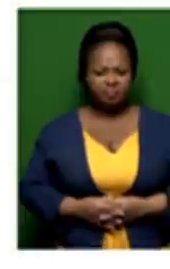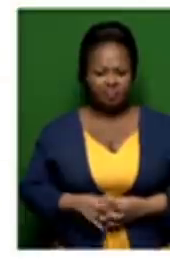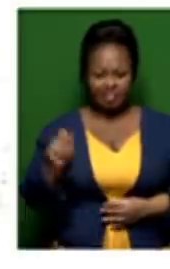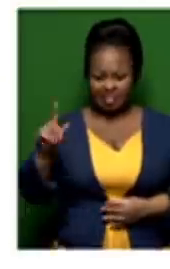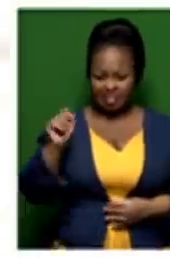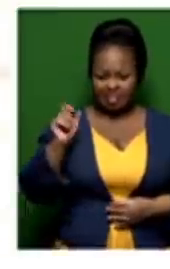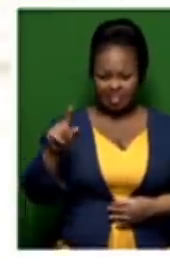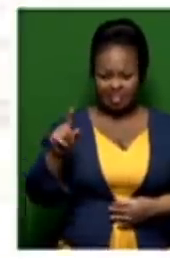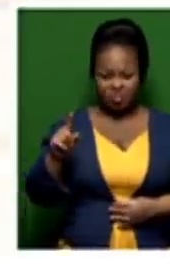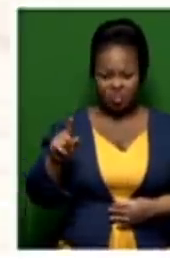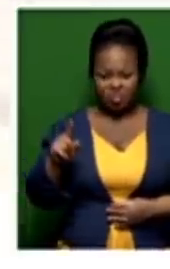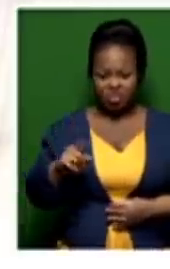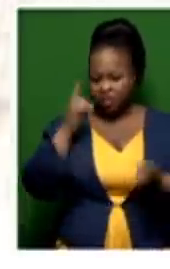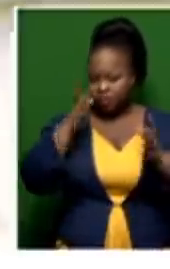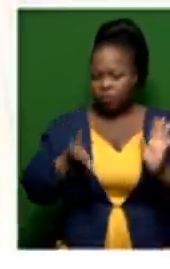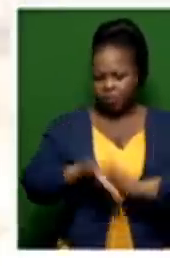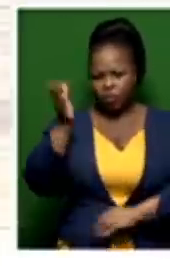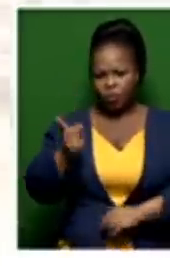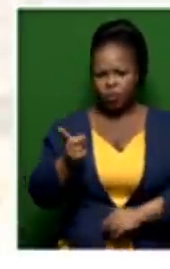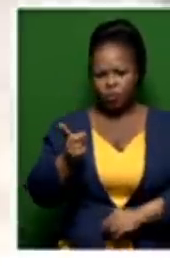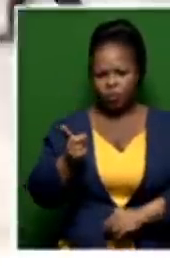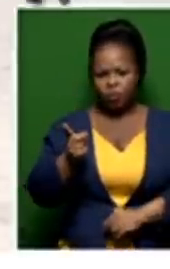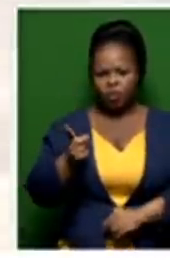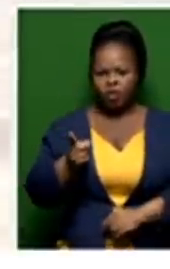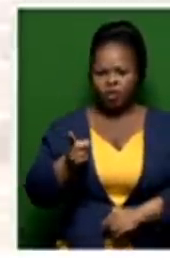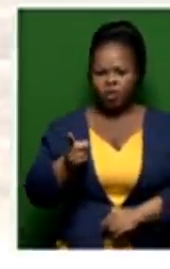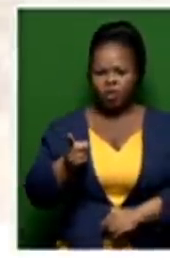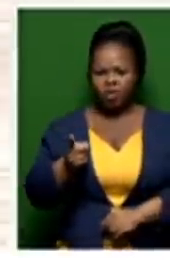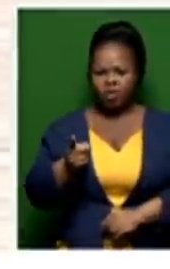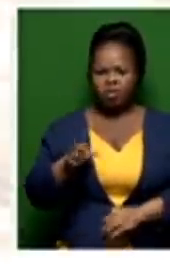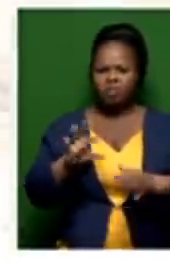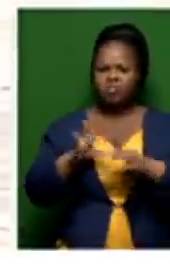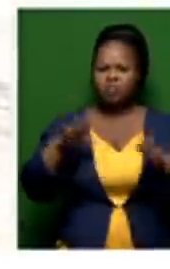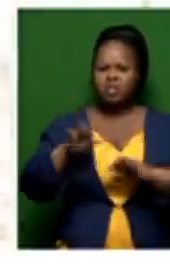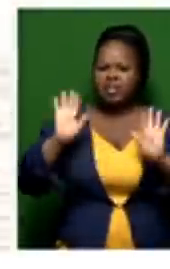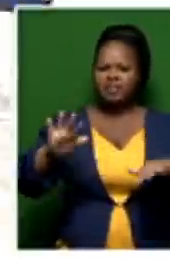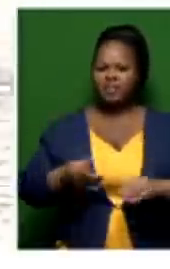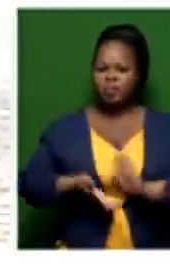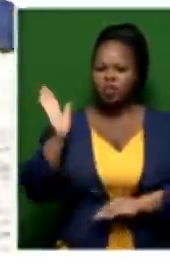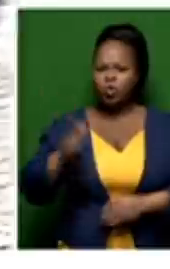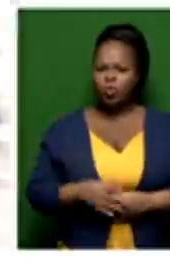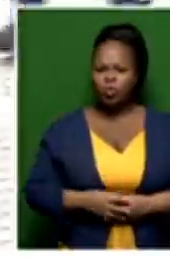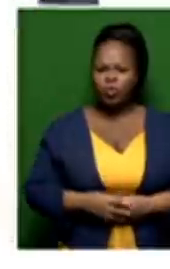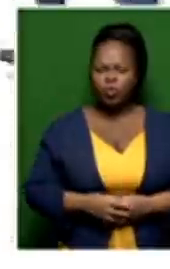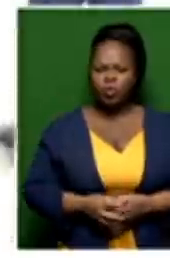That one being let go, being told to leave. Oh.